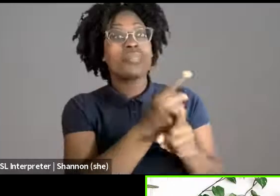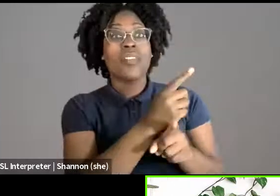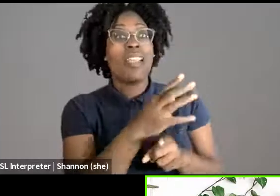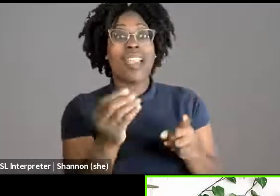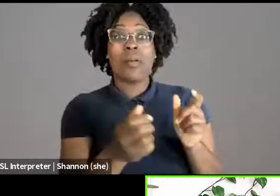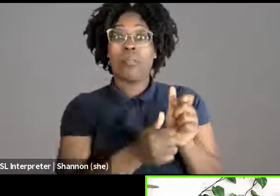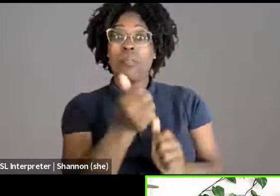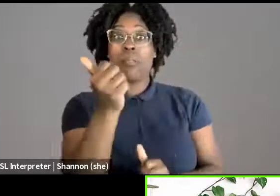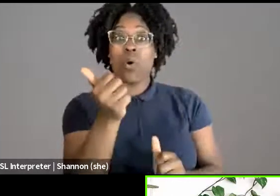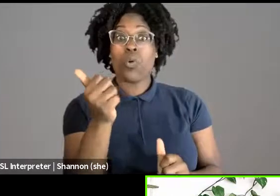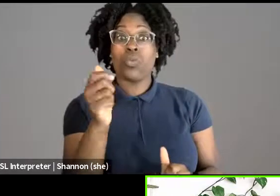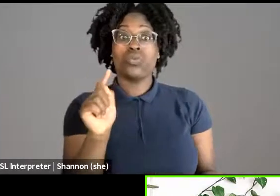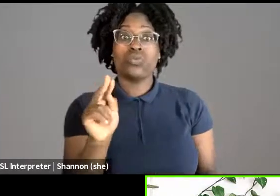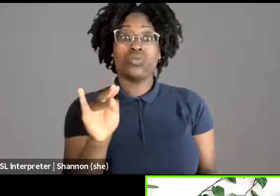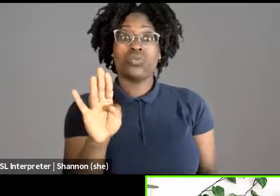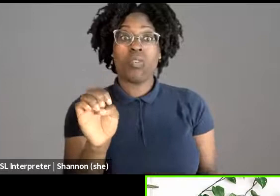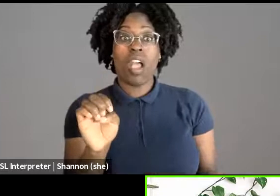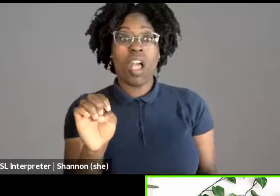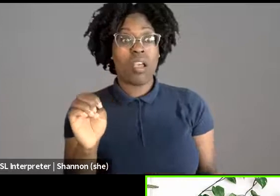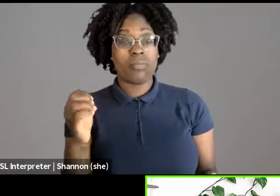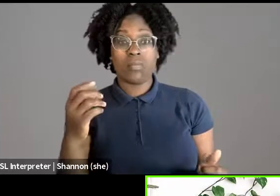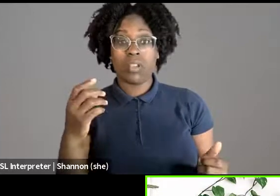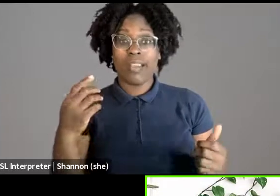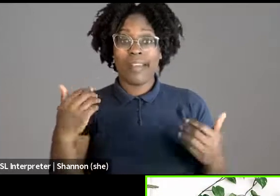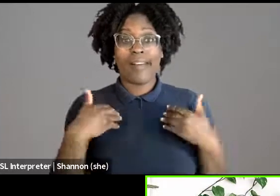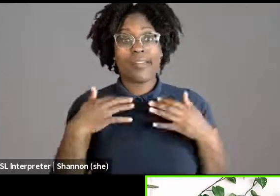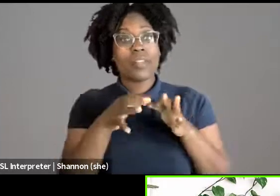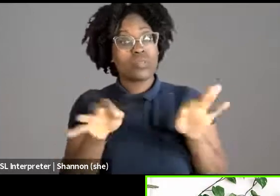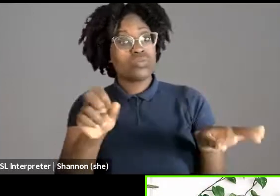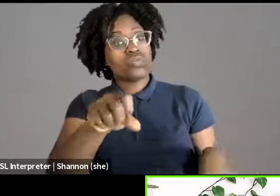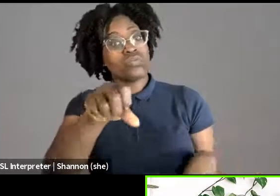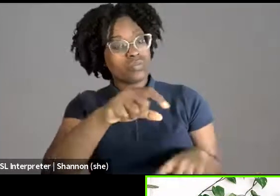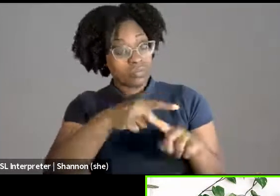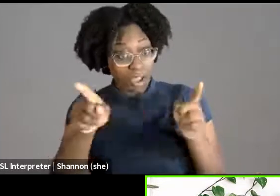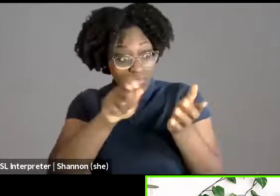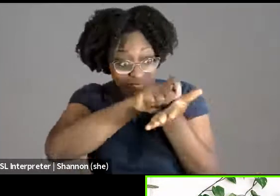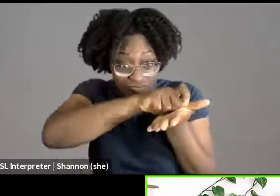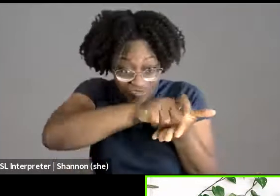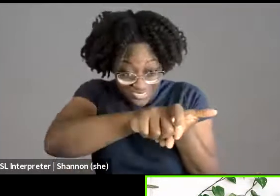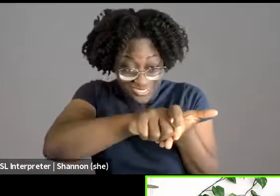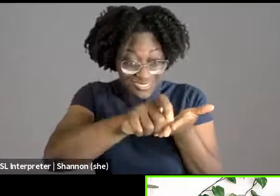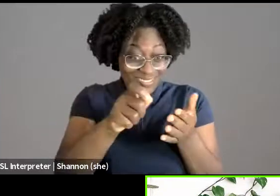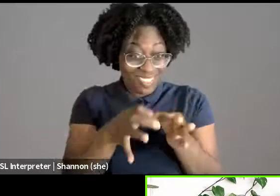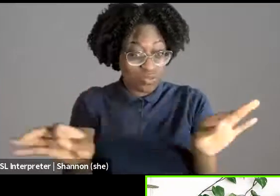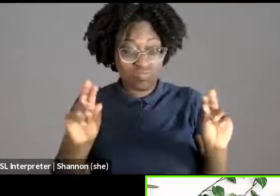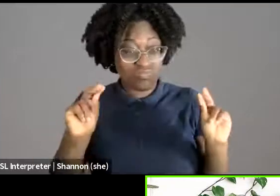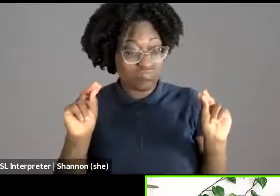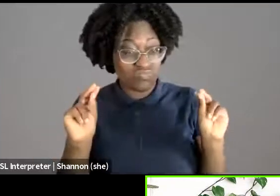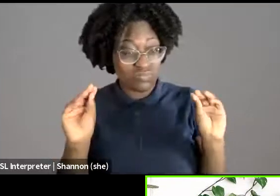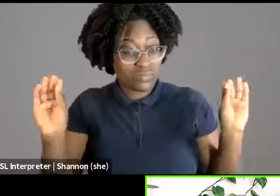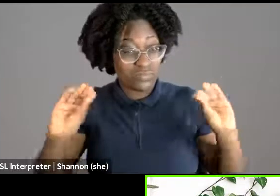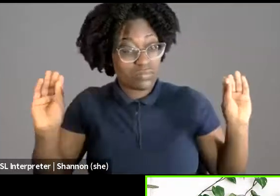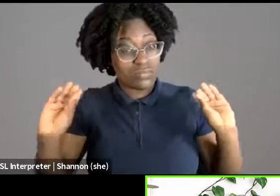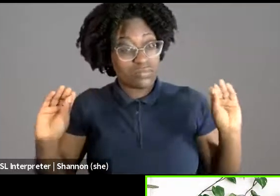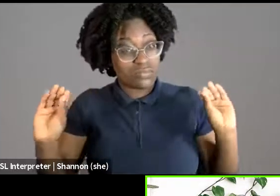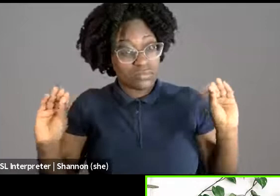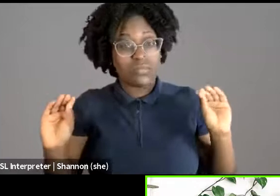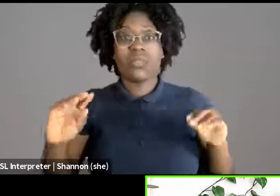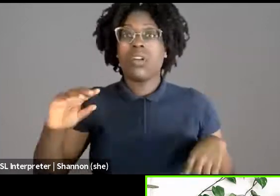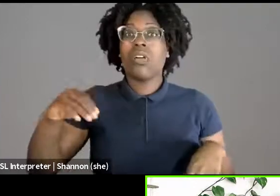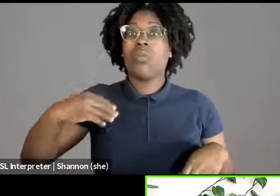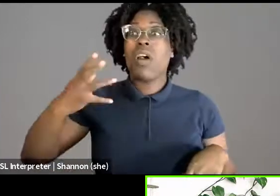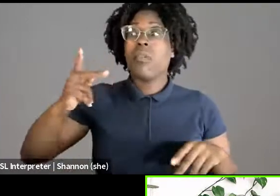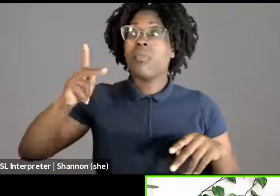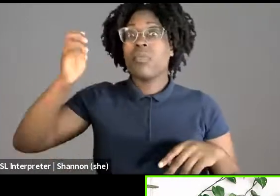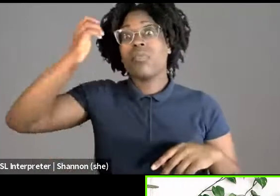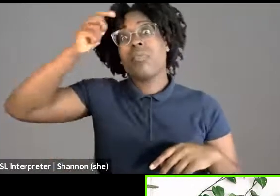contact, and colonizers definitely didn't often take the time to write much about us in the early sort of first couple hundred years.